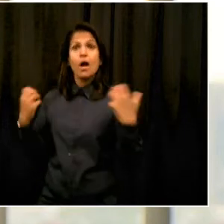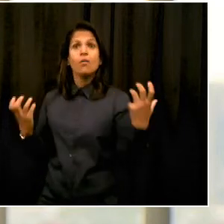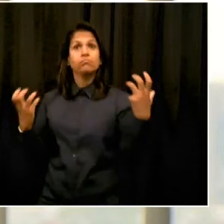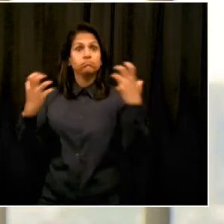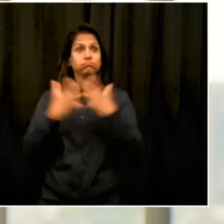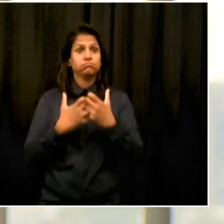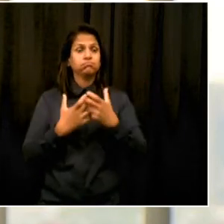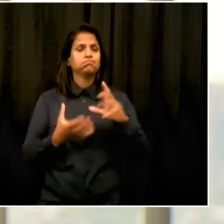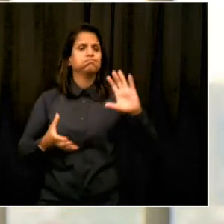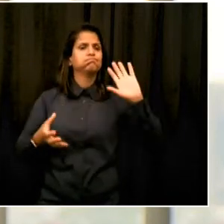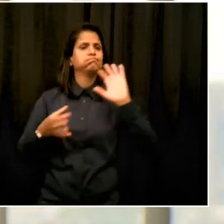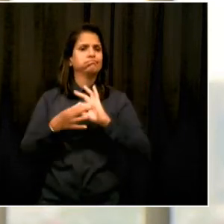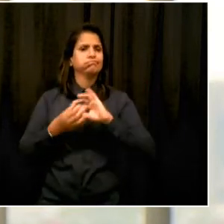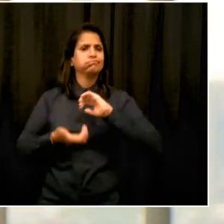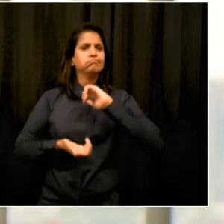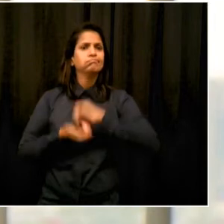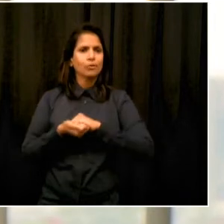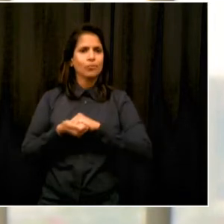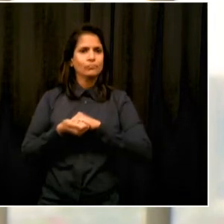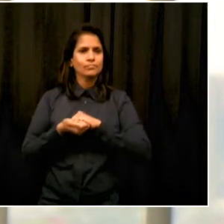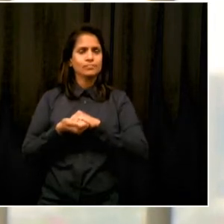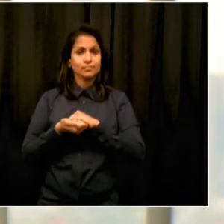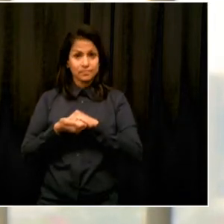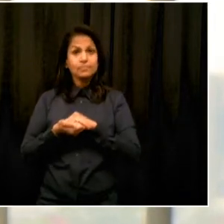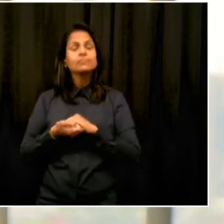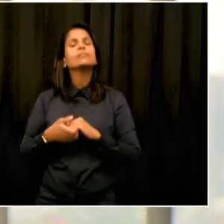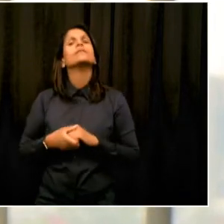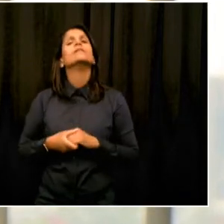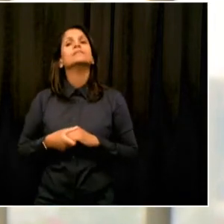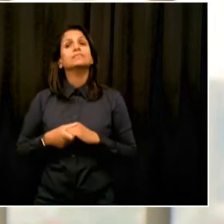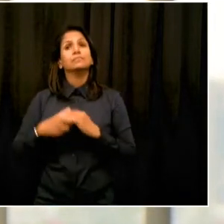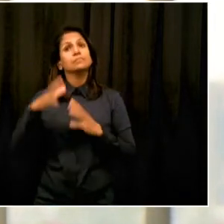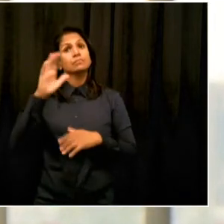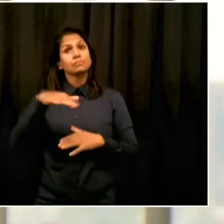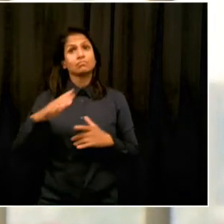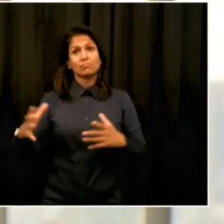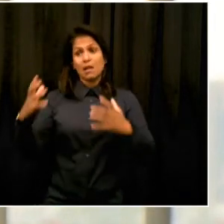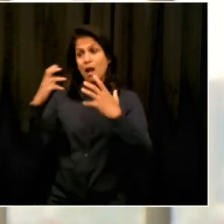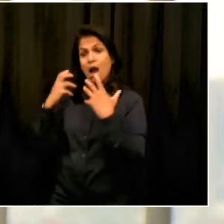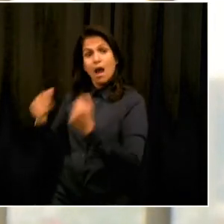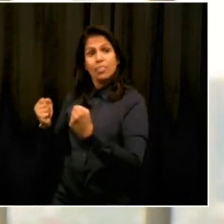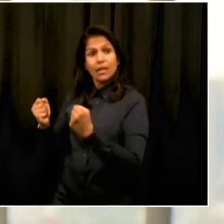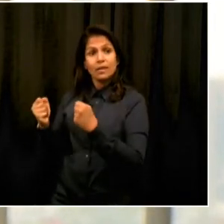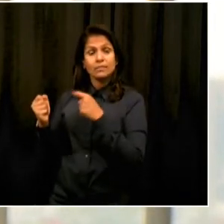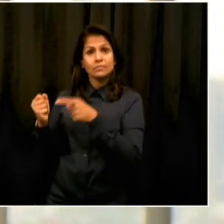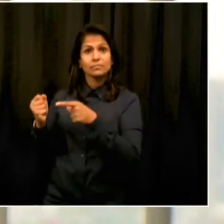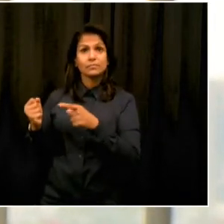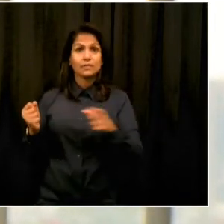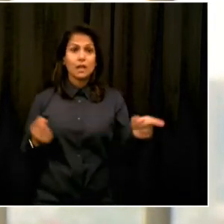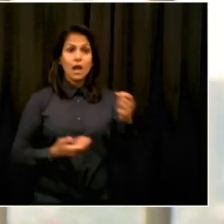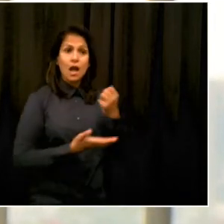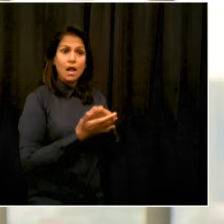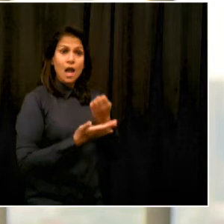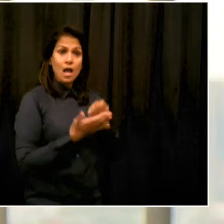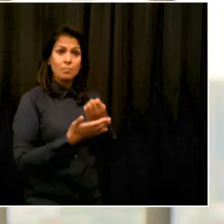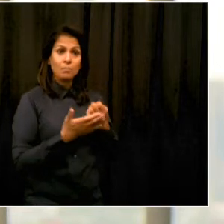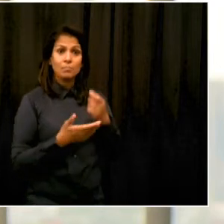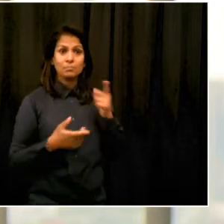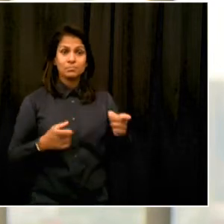of New Yorkers to the health of the city's economy will create a healthier, stronger, and more inclusive New York